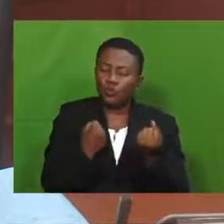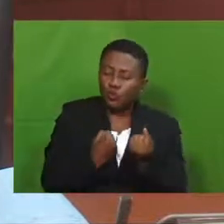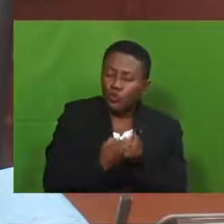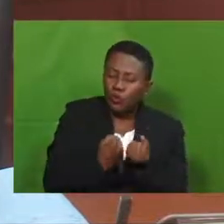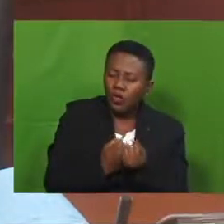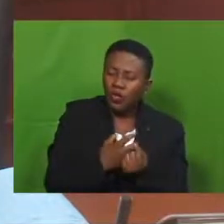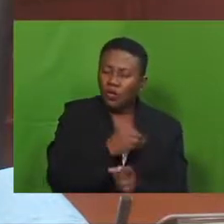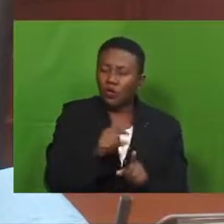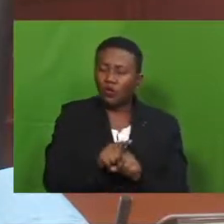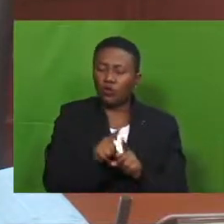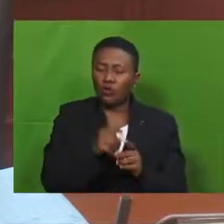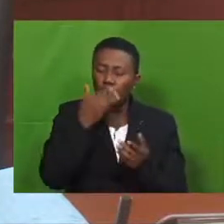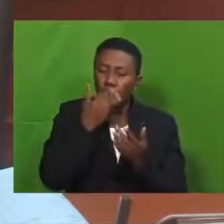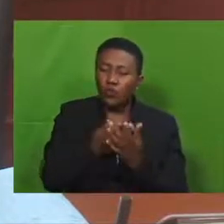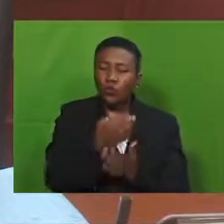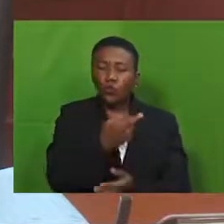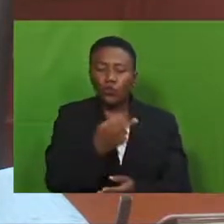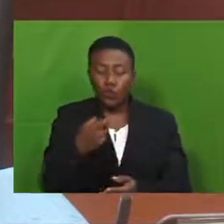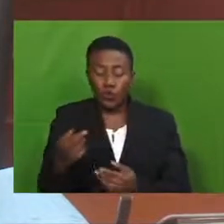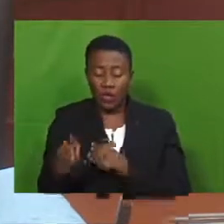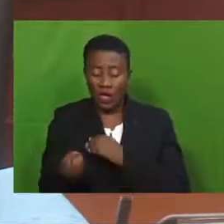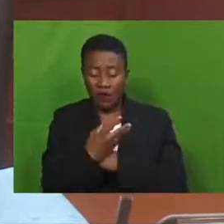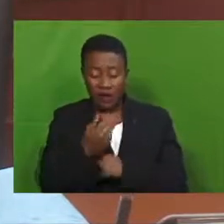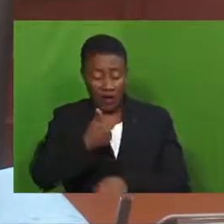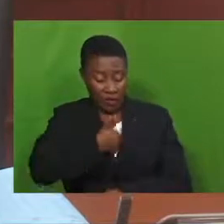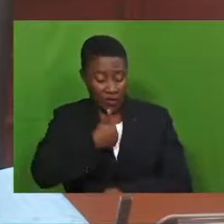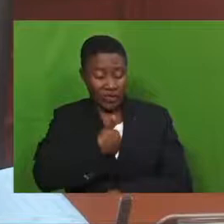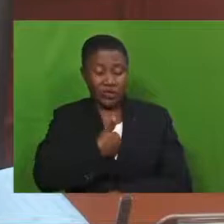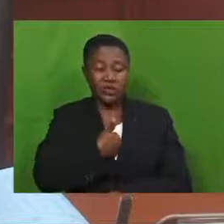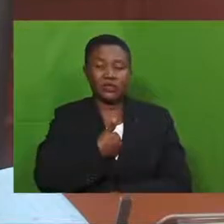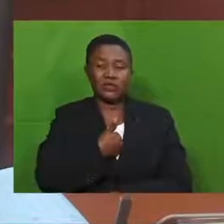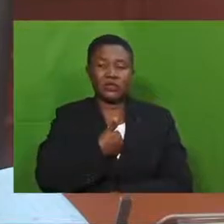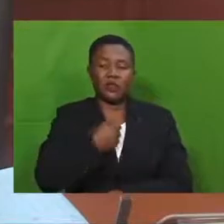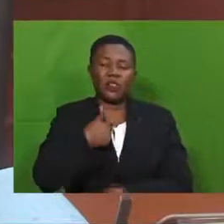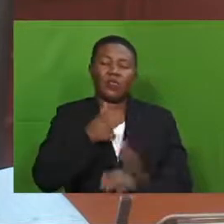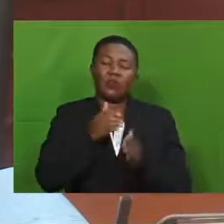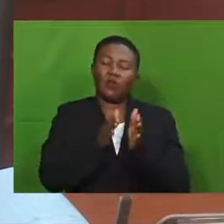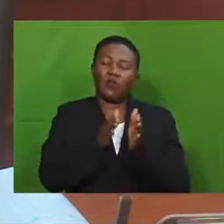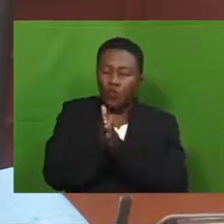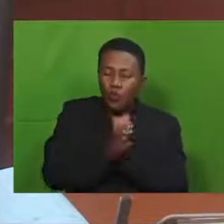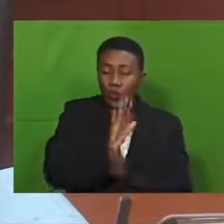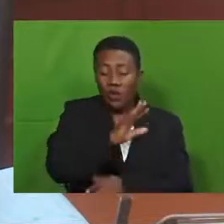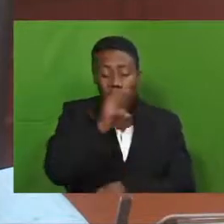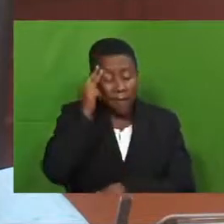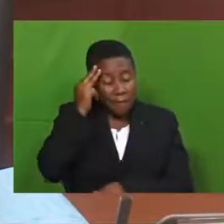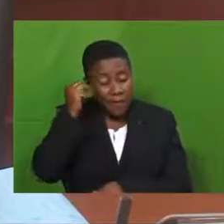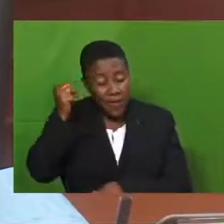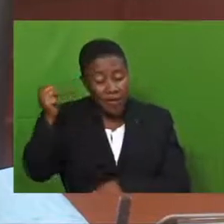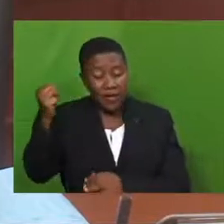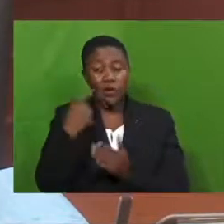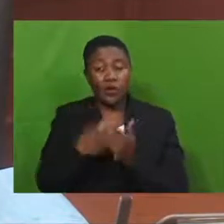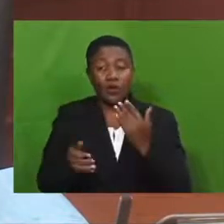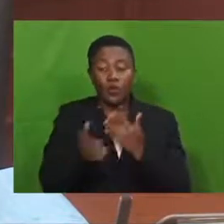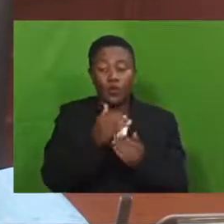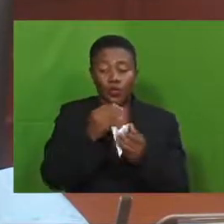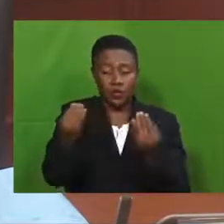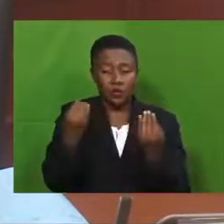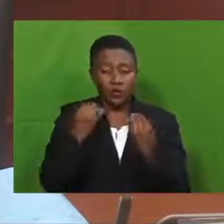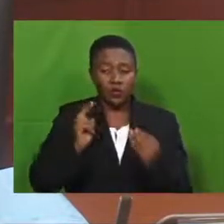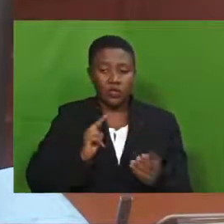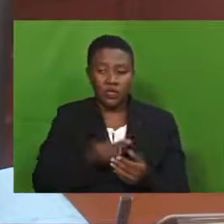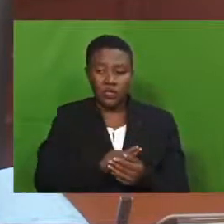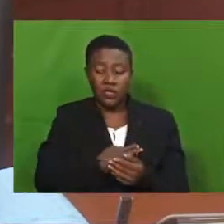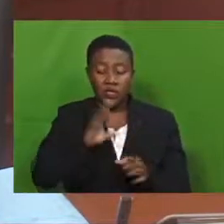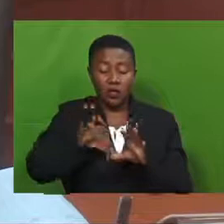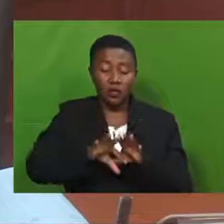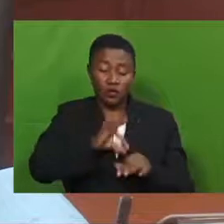and advice to me personally. We cherish his memory and legacy. May his soul rest in perfect peace. I thank you,